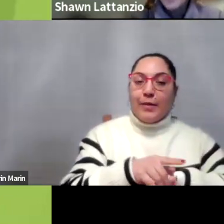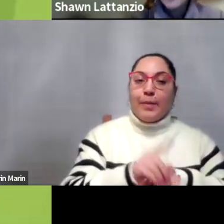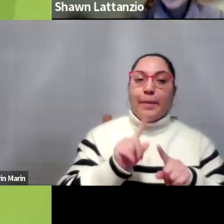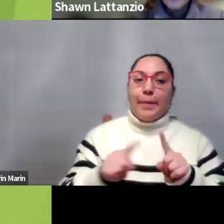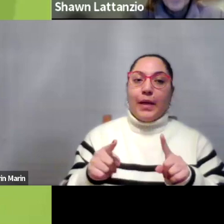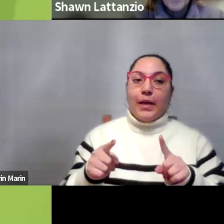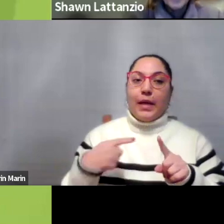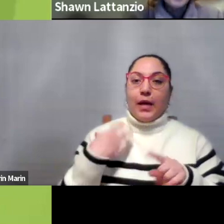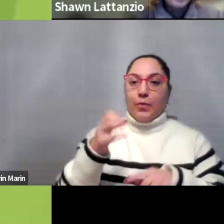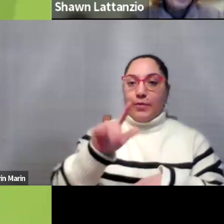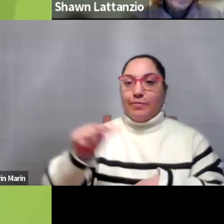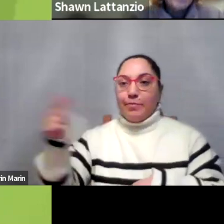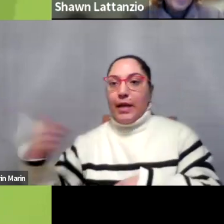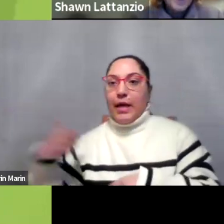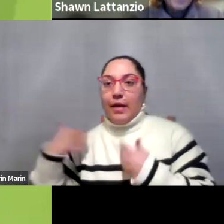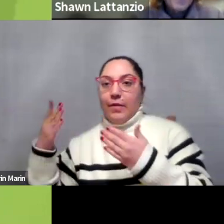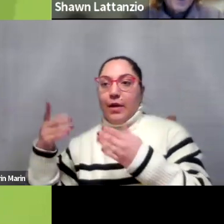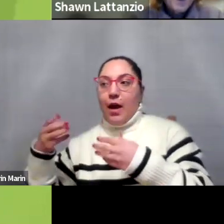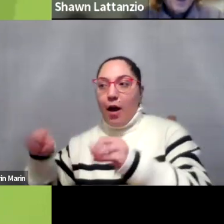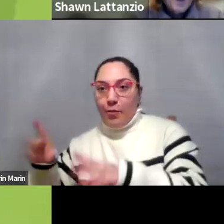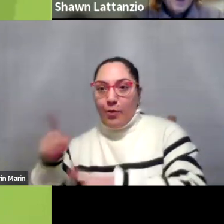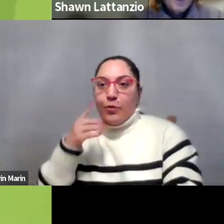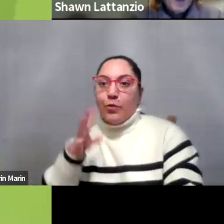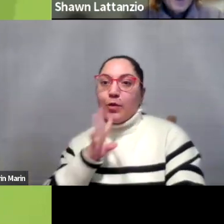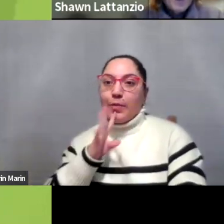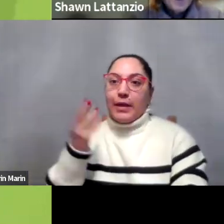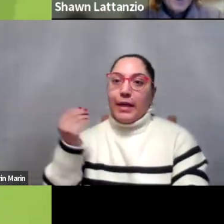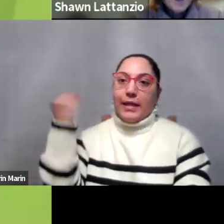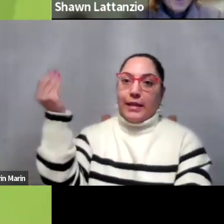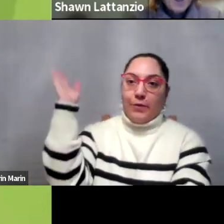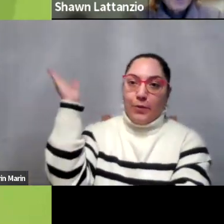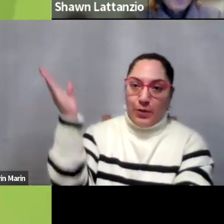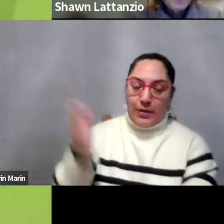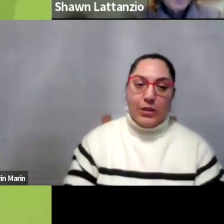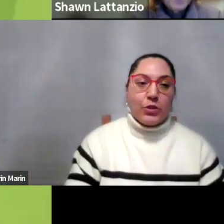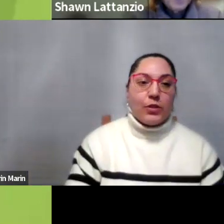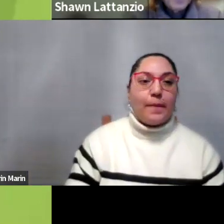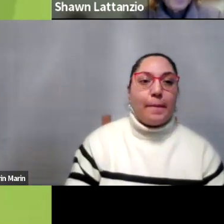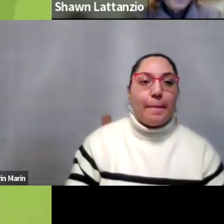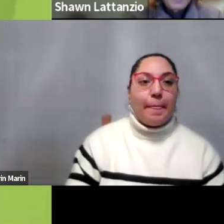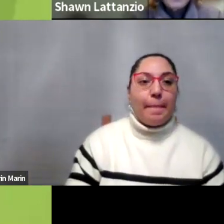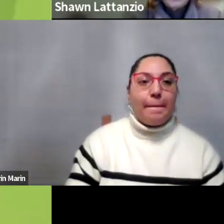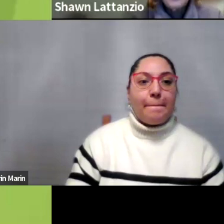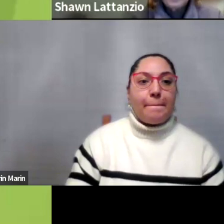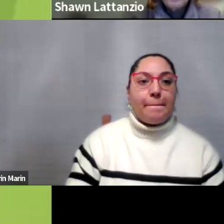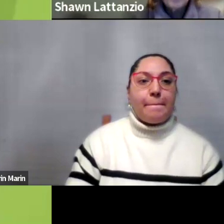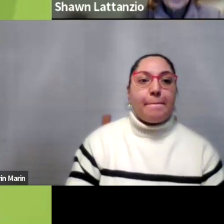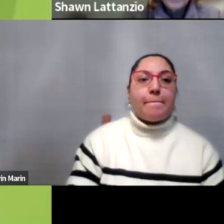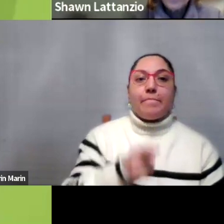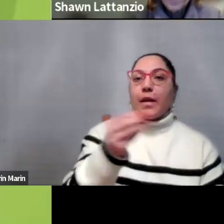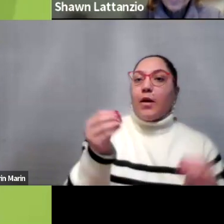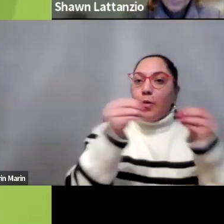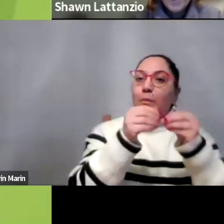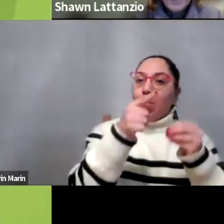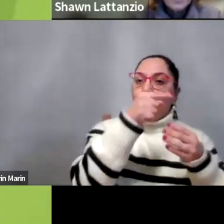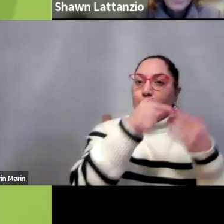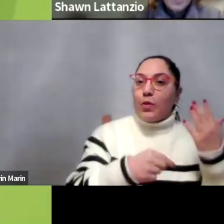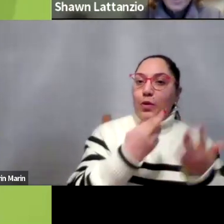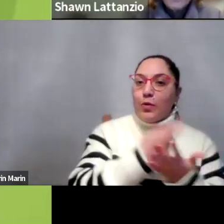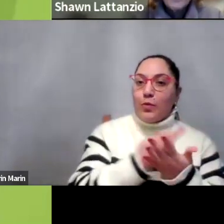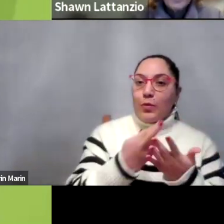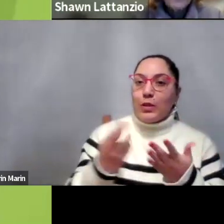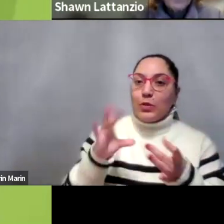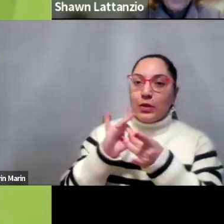time, and I want Alex to have a chance to present. All right, next slide. And again, here's some more different resource